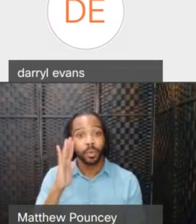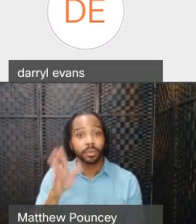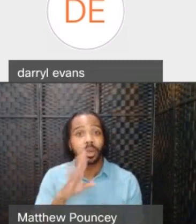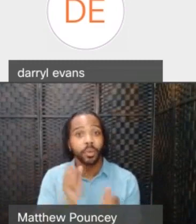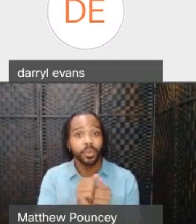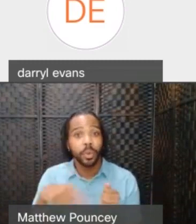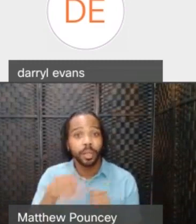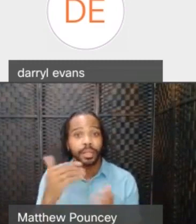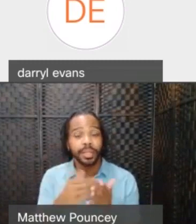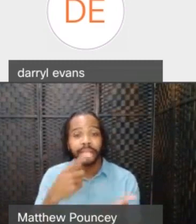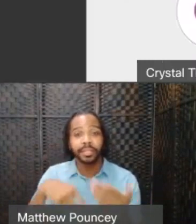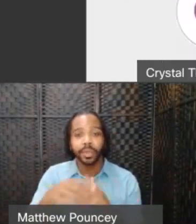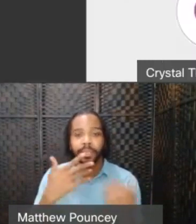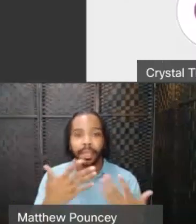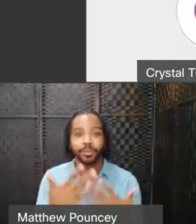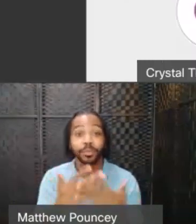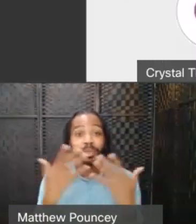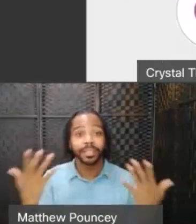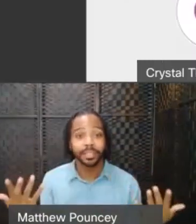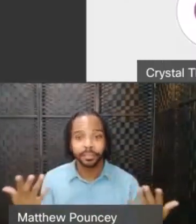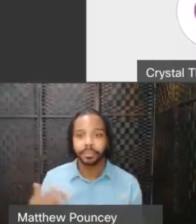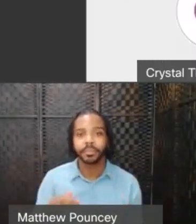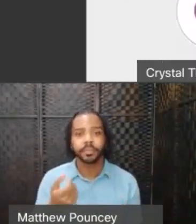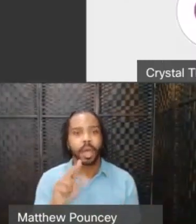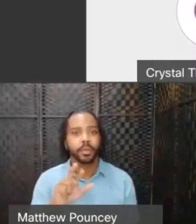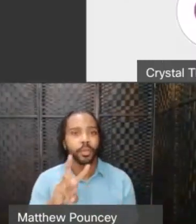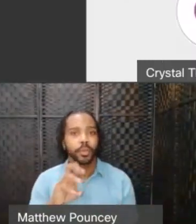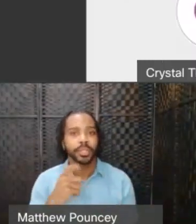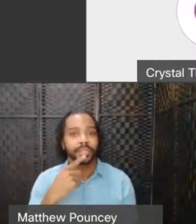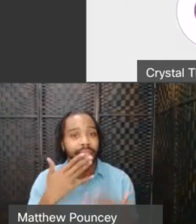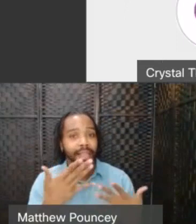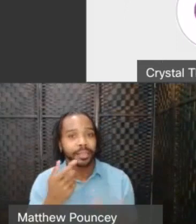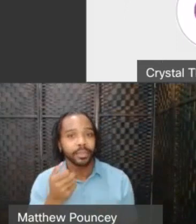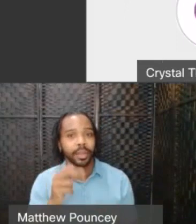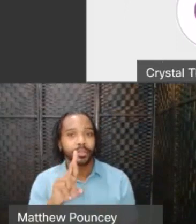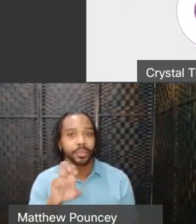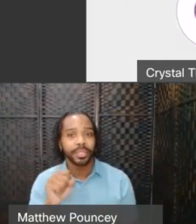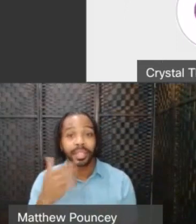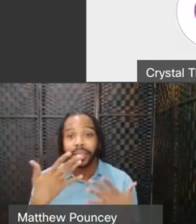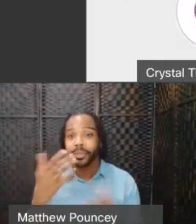again next week. Thank you very much. thank you, Director Reese. Thank you. Thank you all.